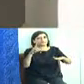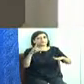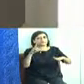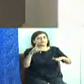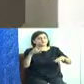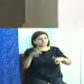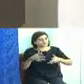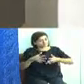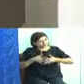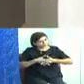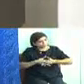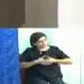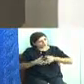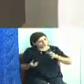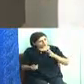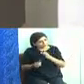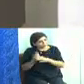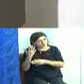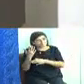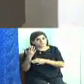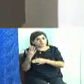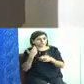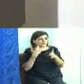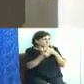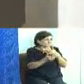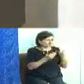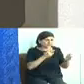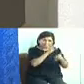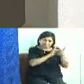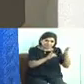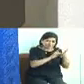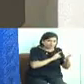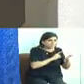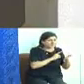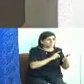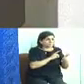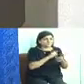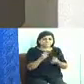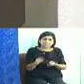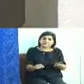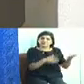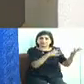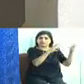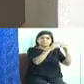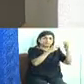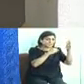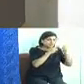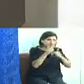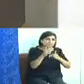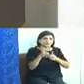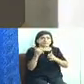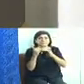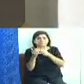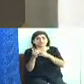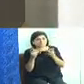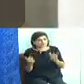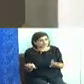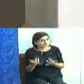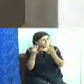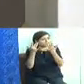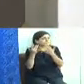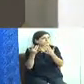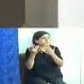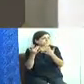grow. And despite, it does it in spite of discrimination, of being thrown out of buildings, in spite of arson, of having buildings